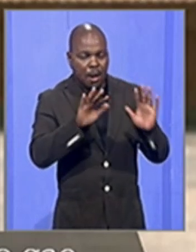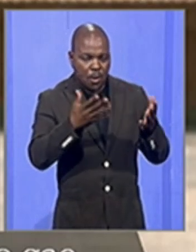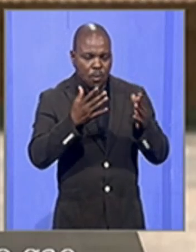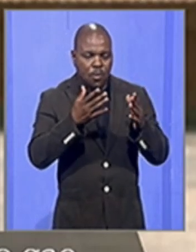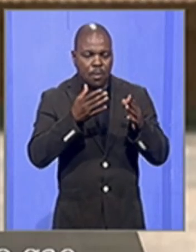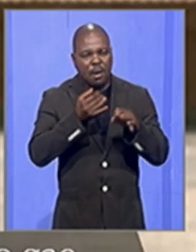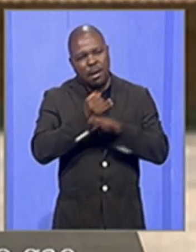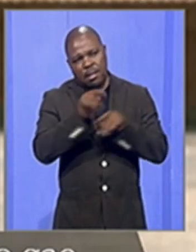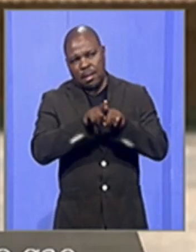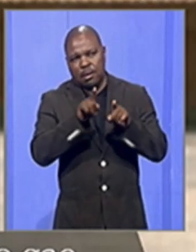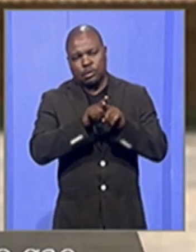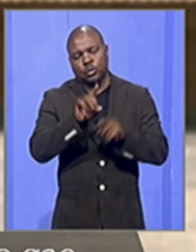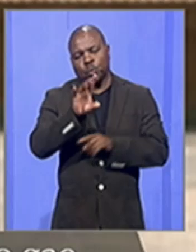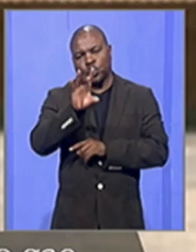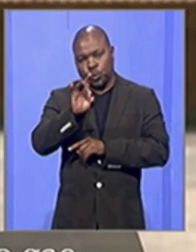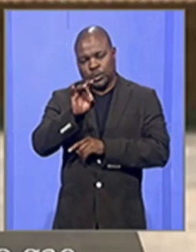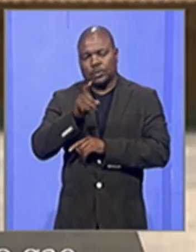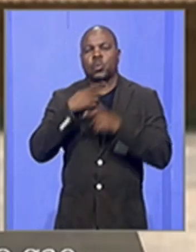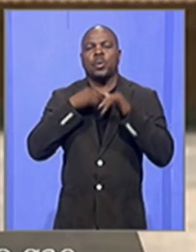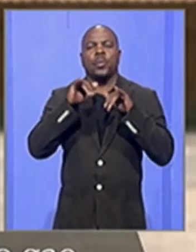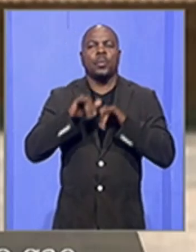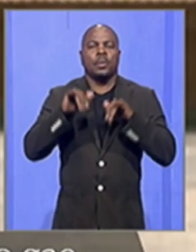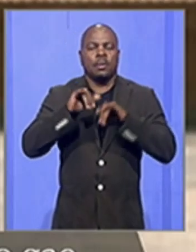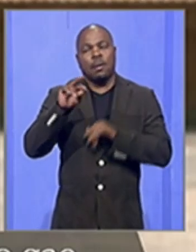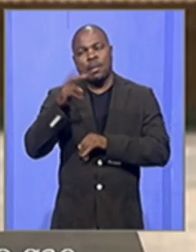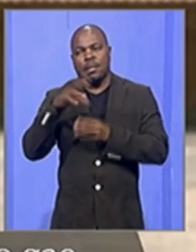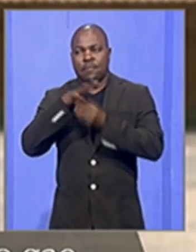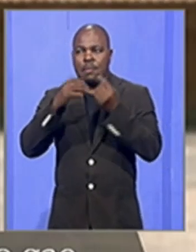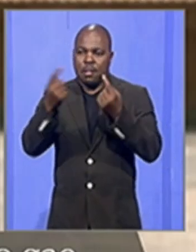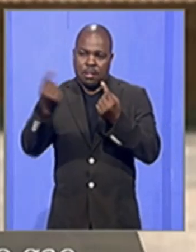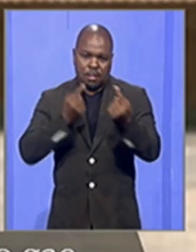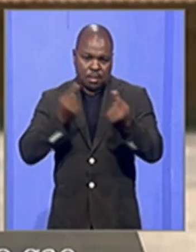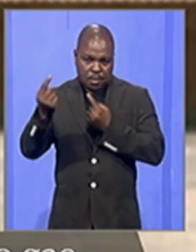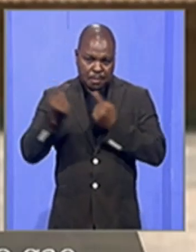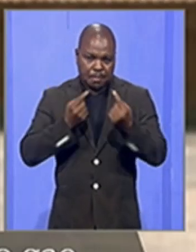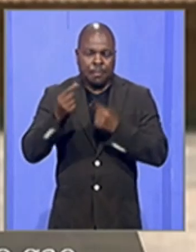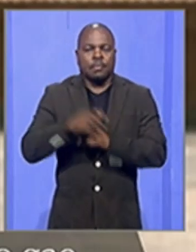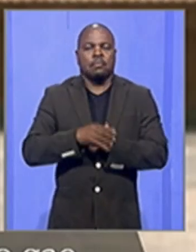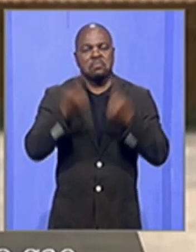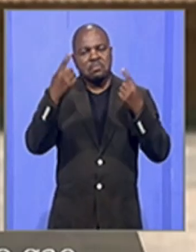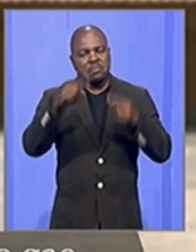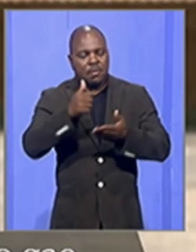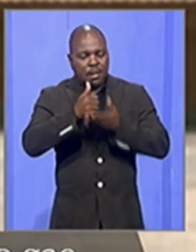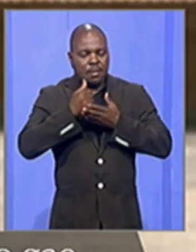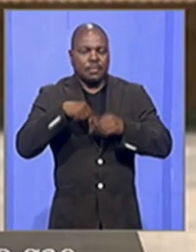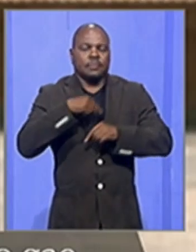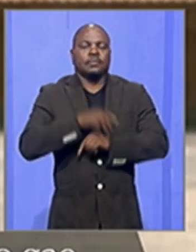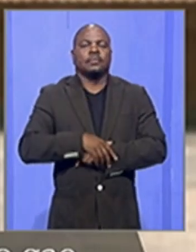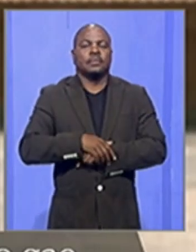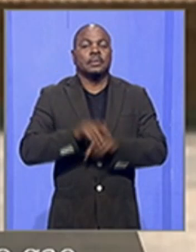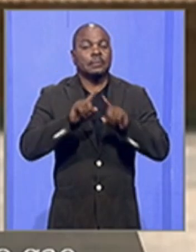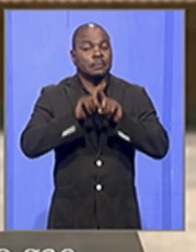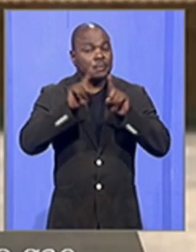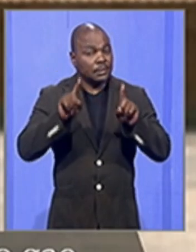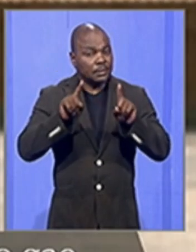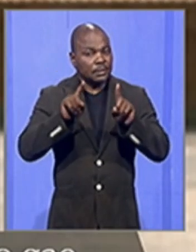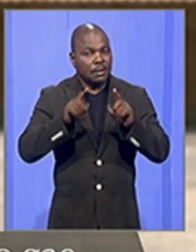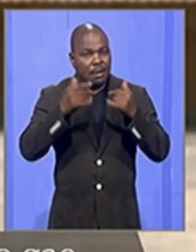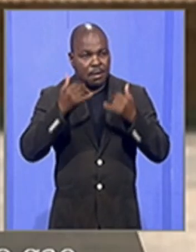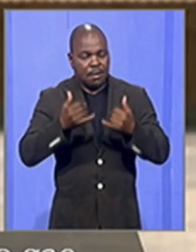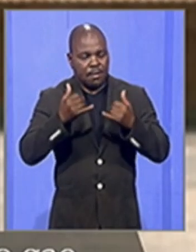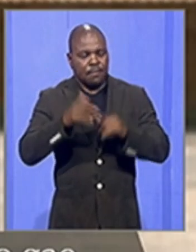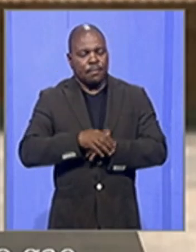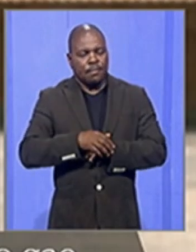Tuesday. We are waiting for other families who would come and assist us. But as it